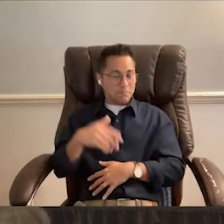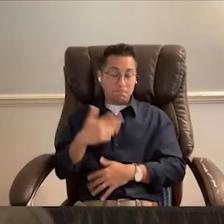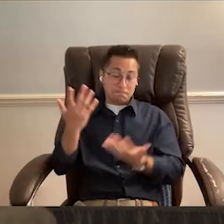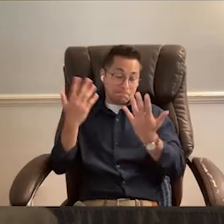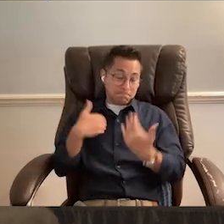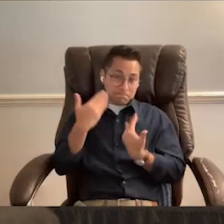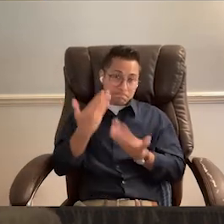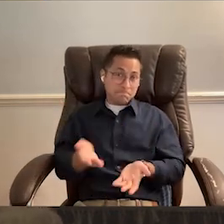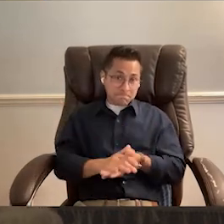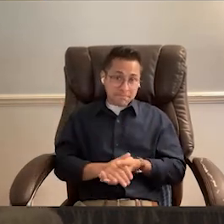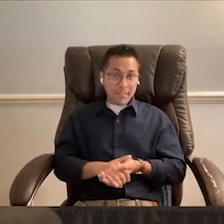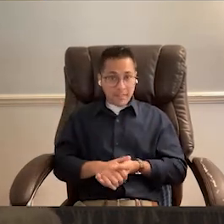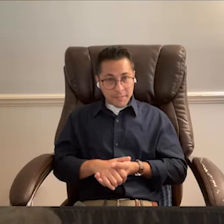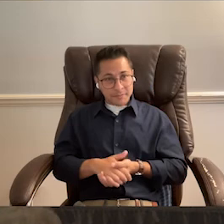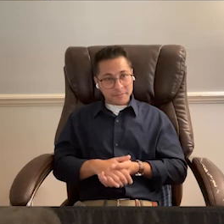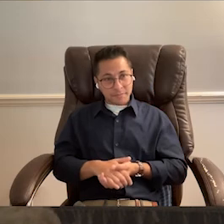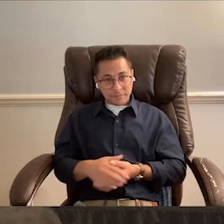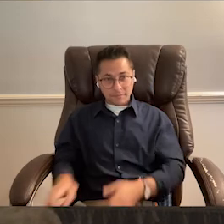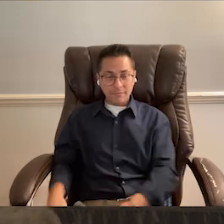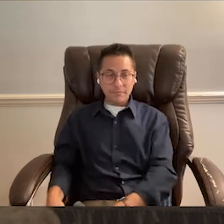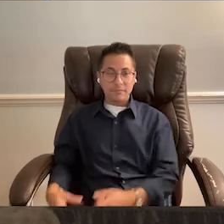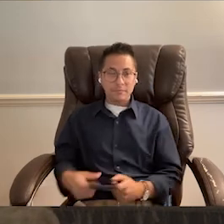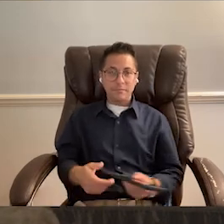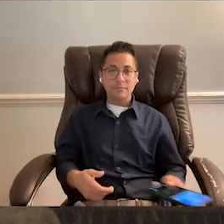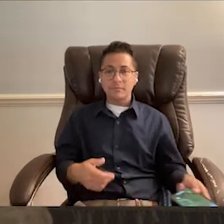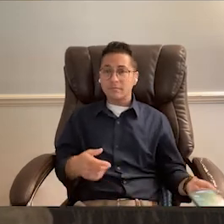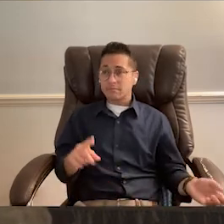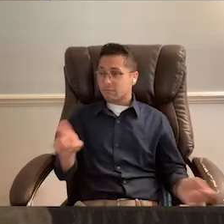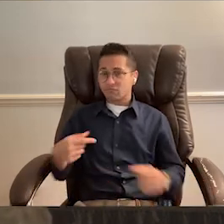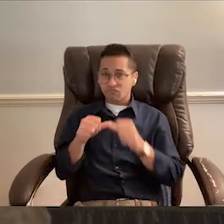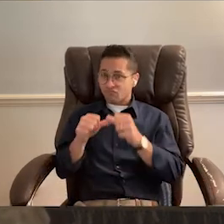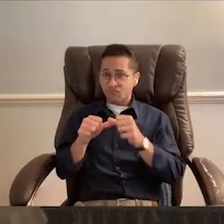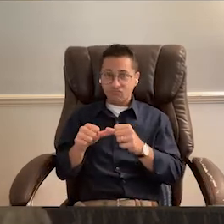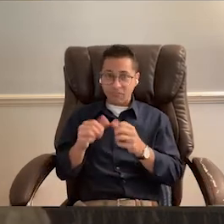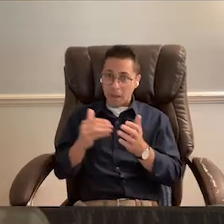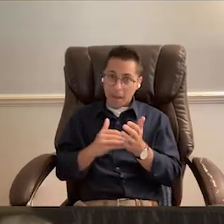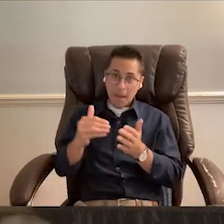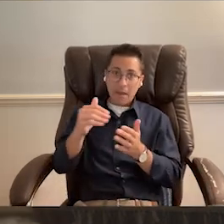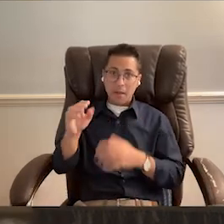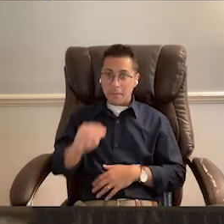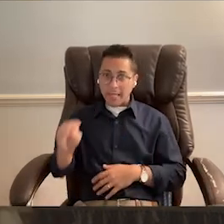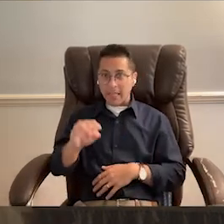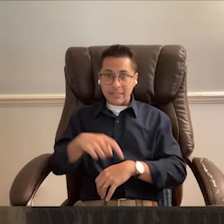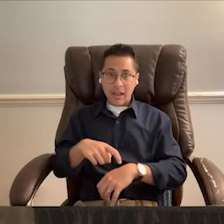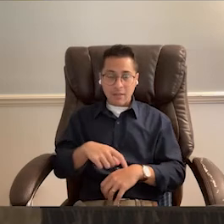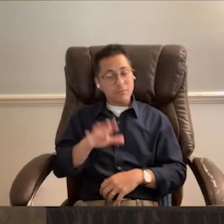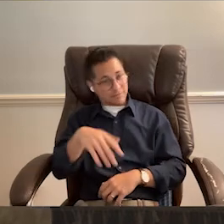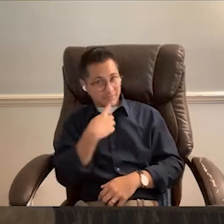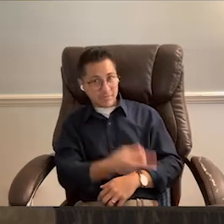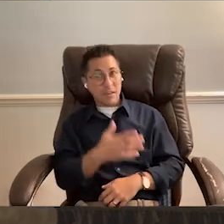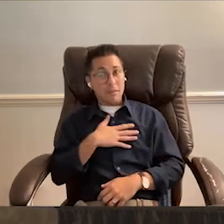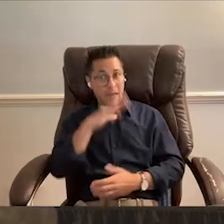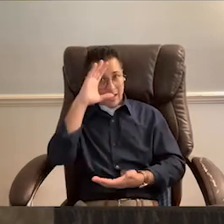a whole world at home, you know? And, yeah, I don't know. Who helps you with that? Just